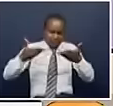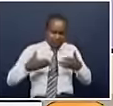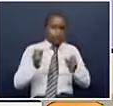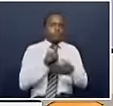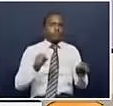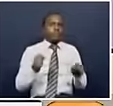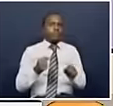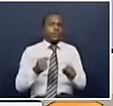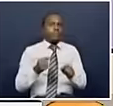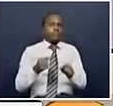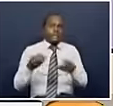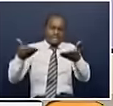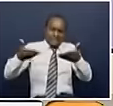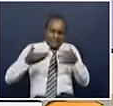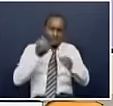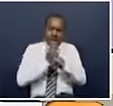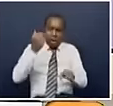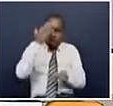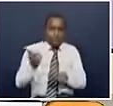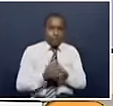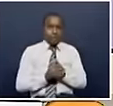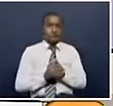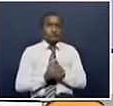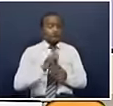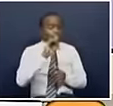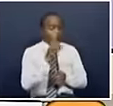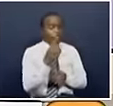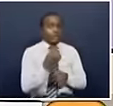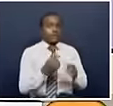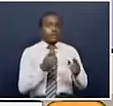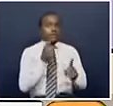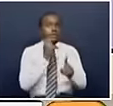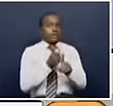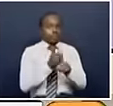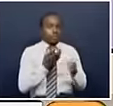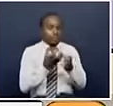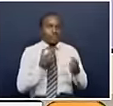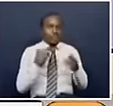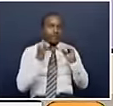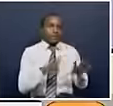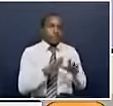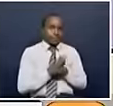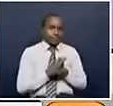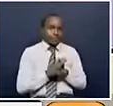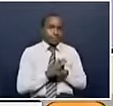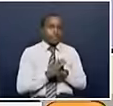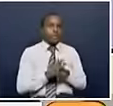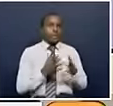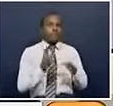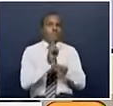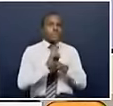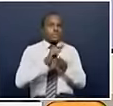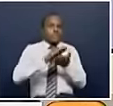not able to give me, you know, what I'm looking for? First and foremost, they don't have tools of trade. Mm-hmm. When you think about it, they're probably using very